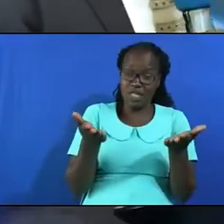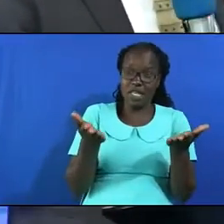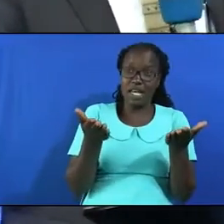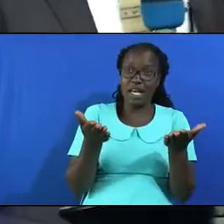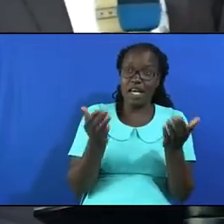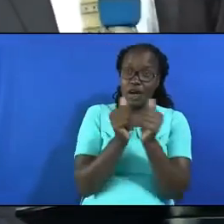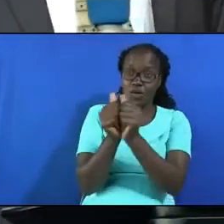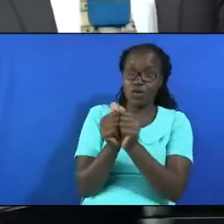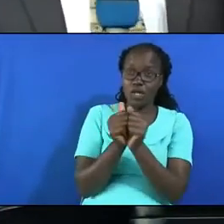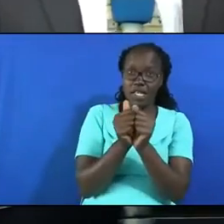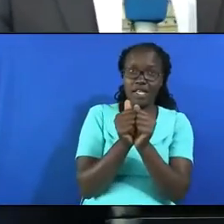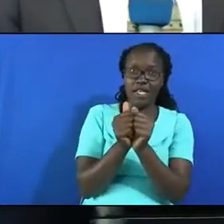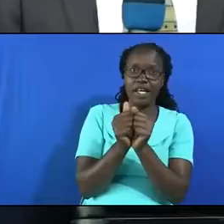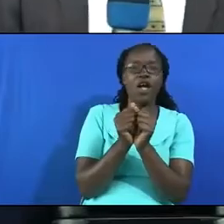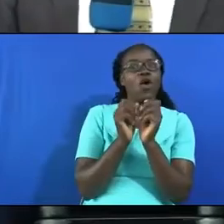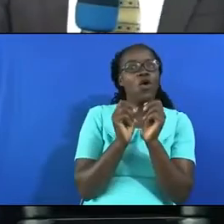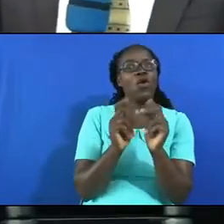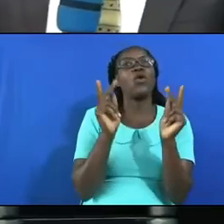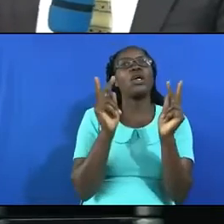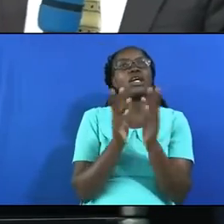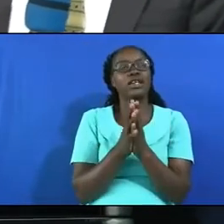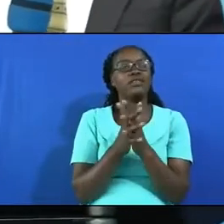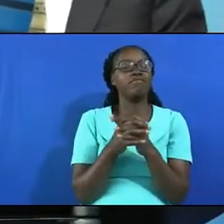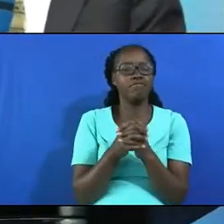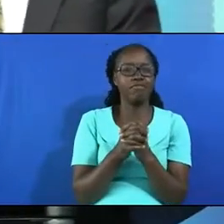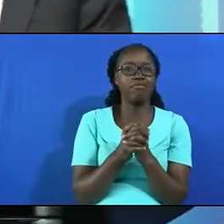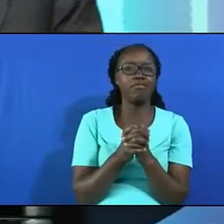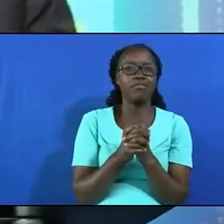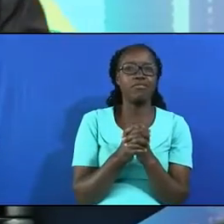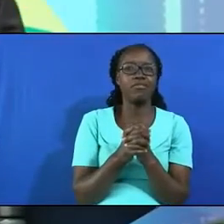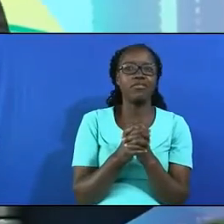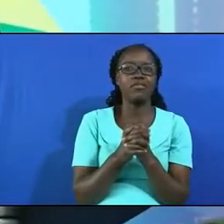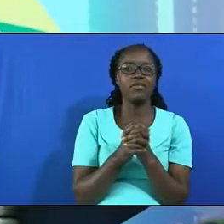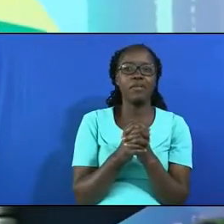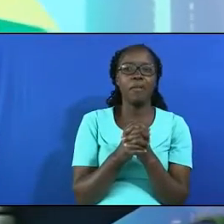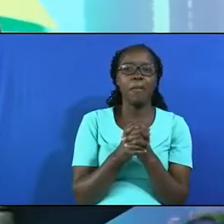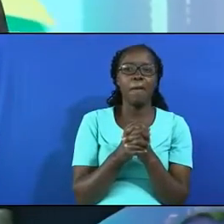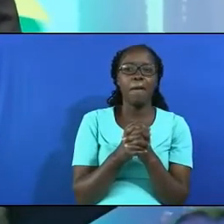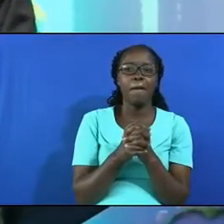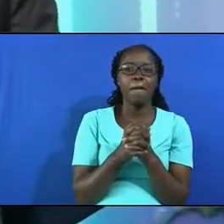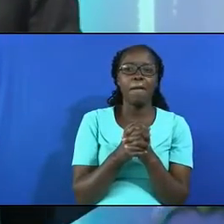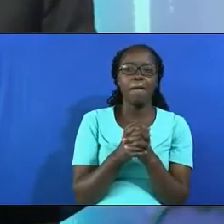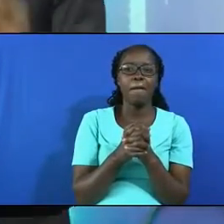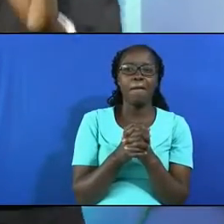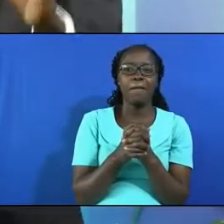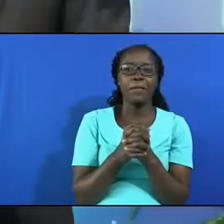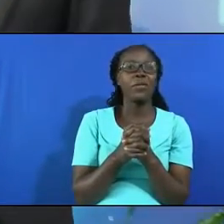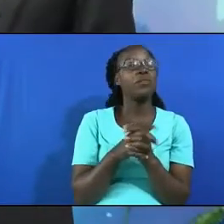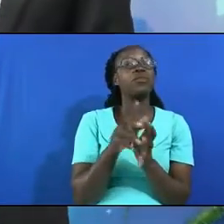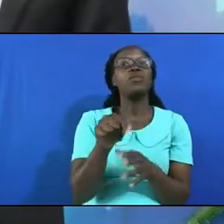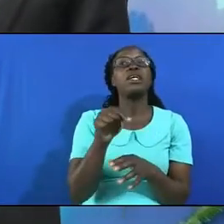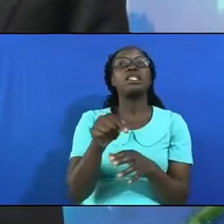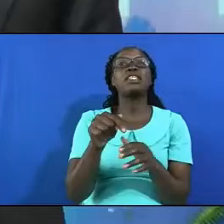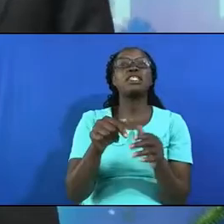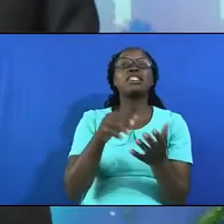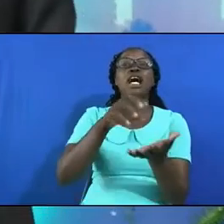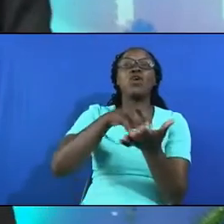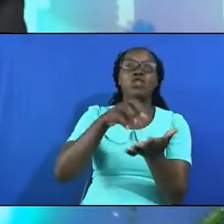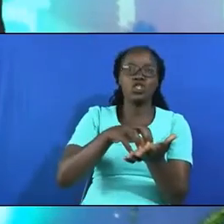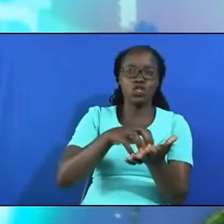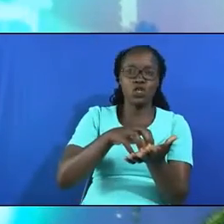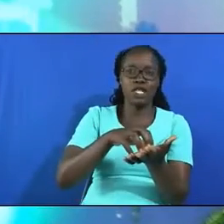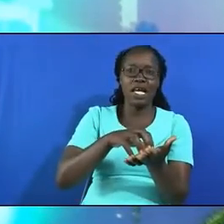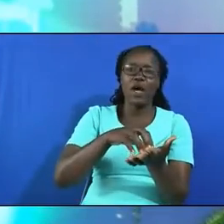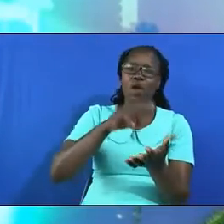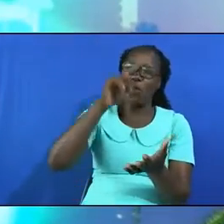Are we together? Yeah, if you can't be single, you can't be anything. This is a condition that